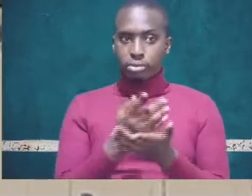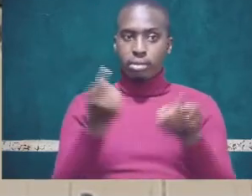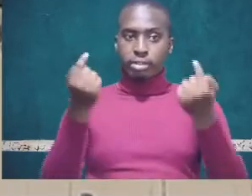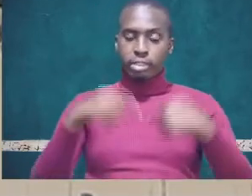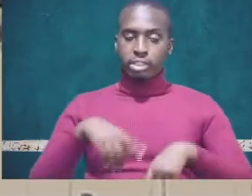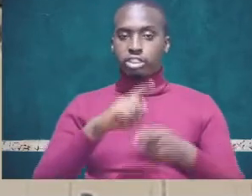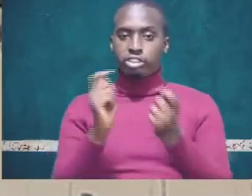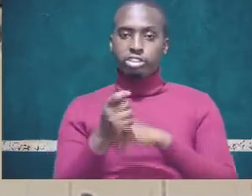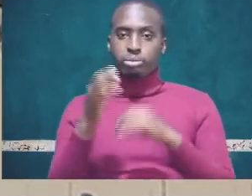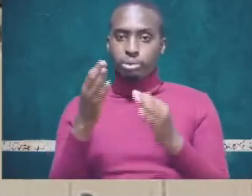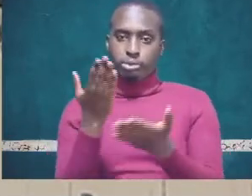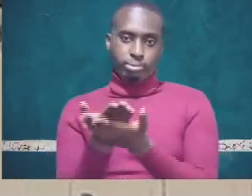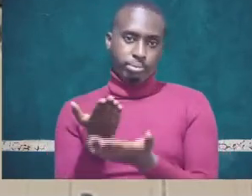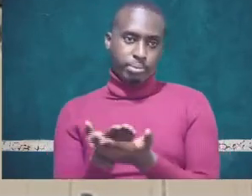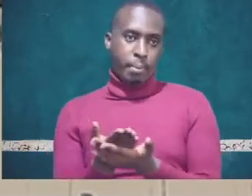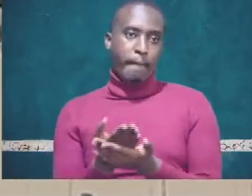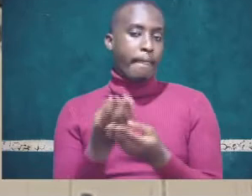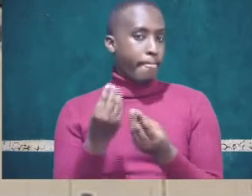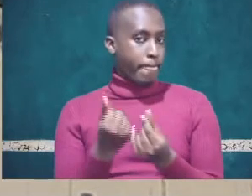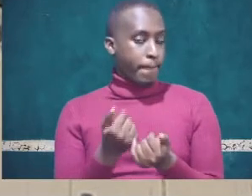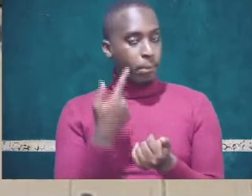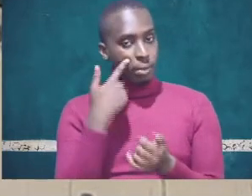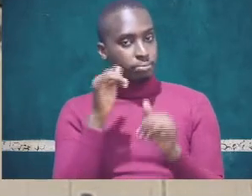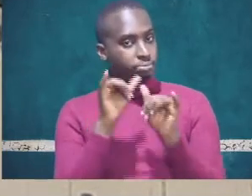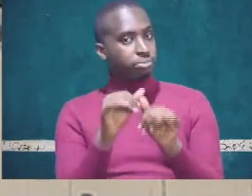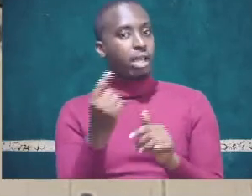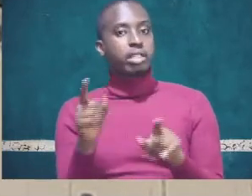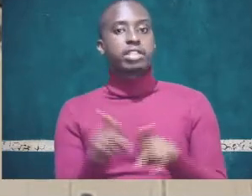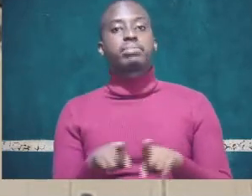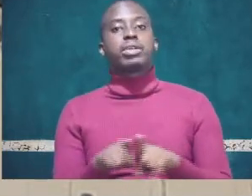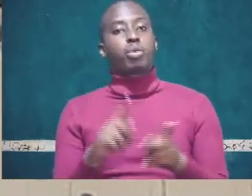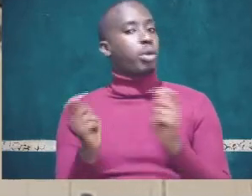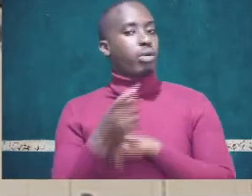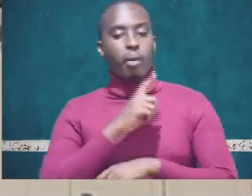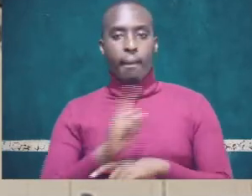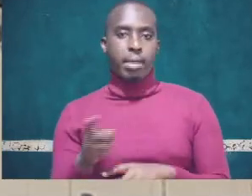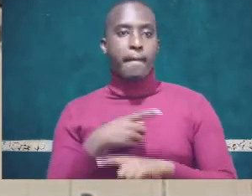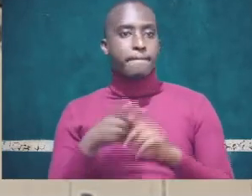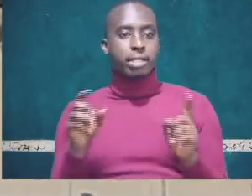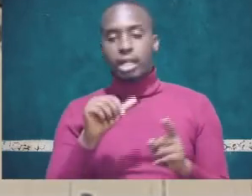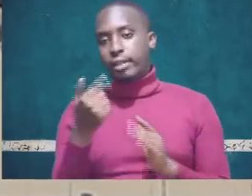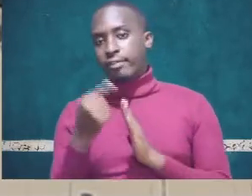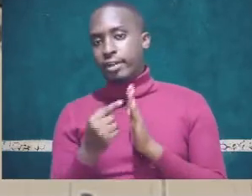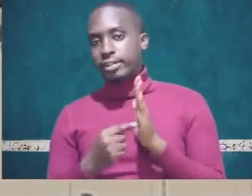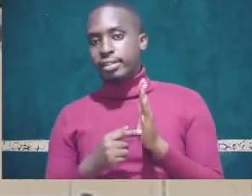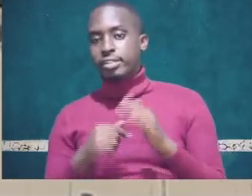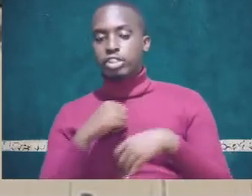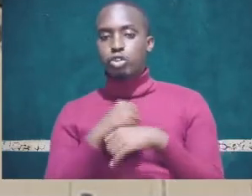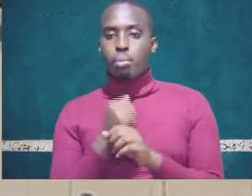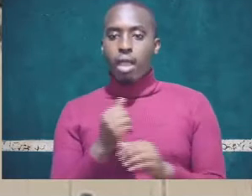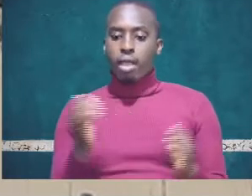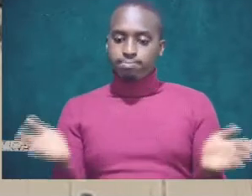change in quantity demanded. The price is assumed constant here, but other factors are influencing now